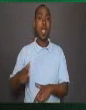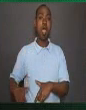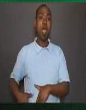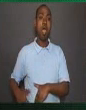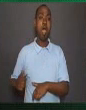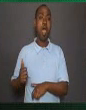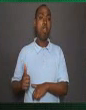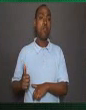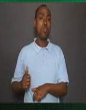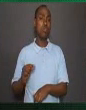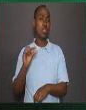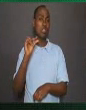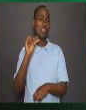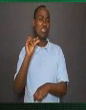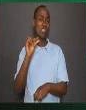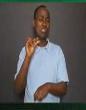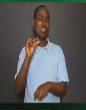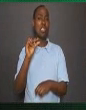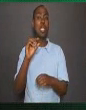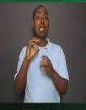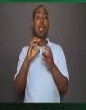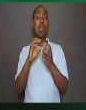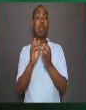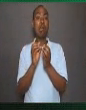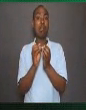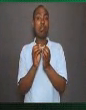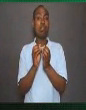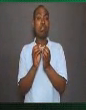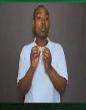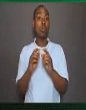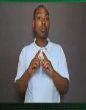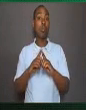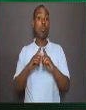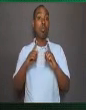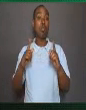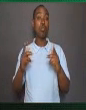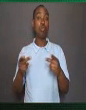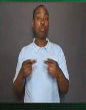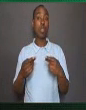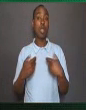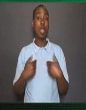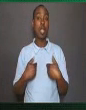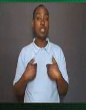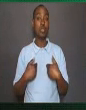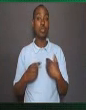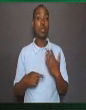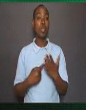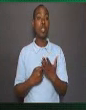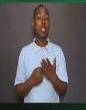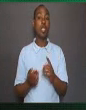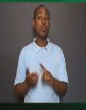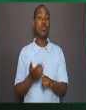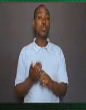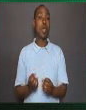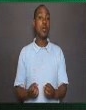are small sacs with a large surface area that make up most of the